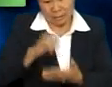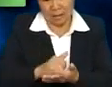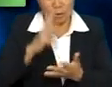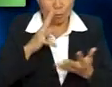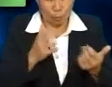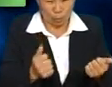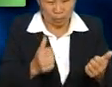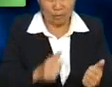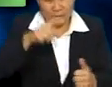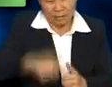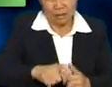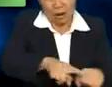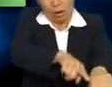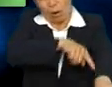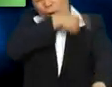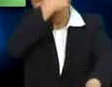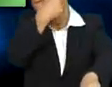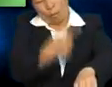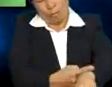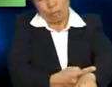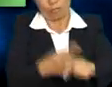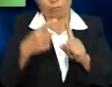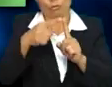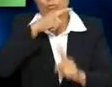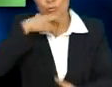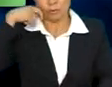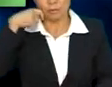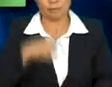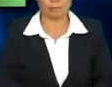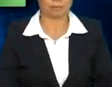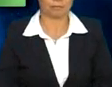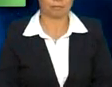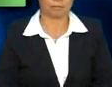things that are wet will need a very long time to dry.